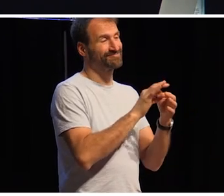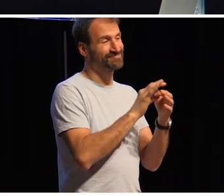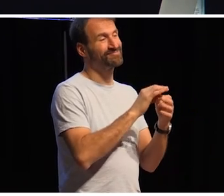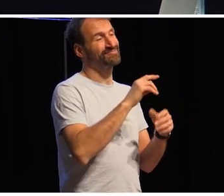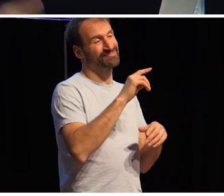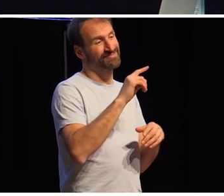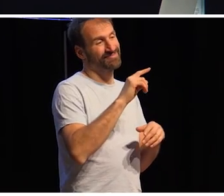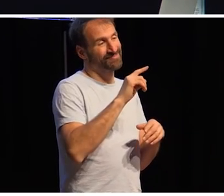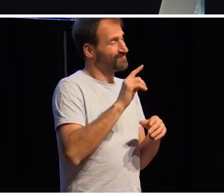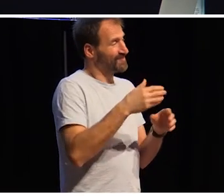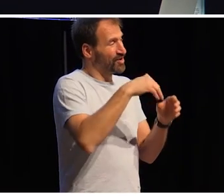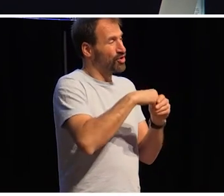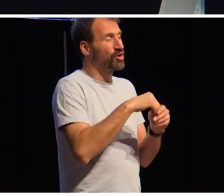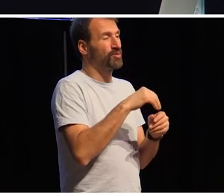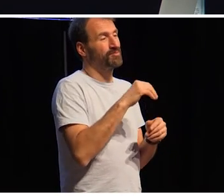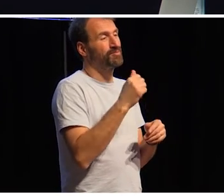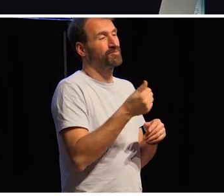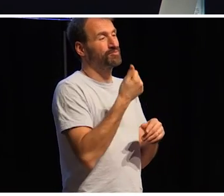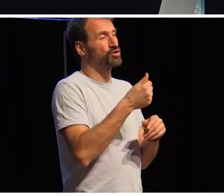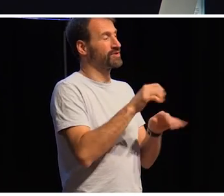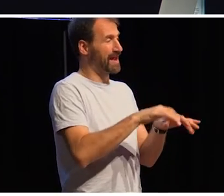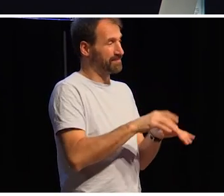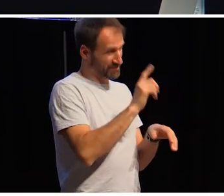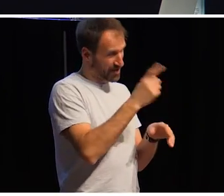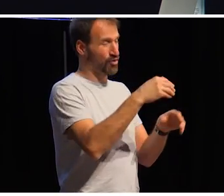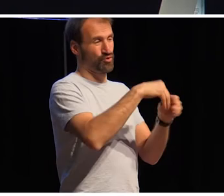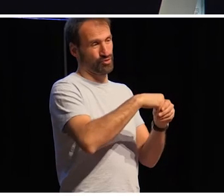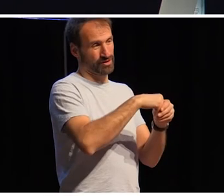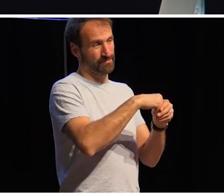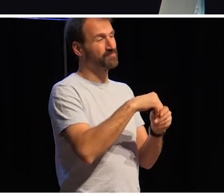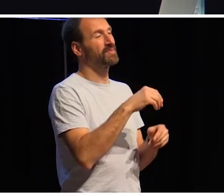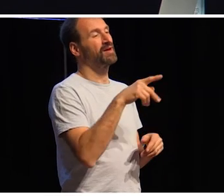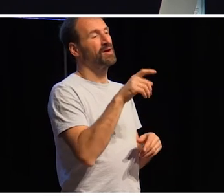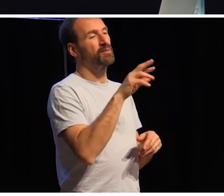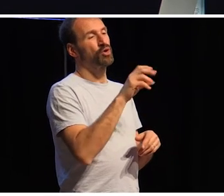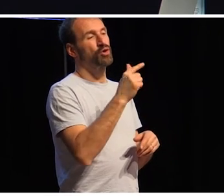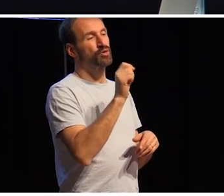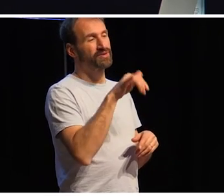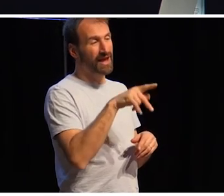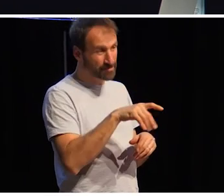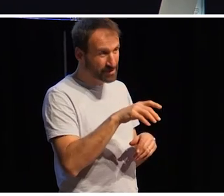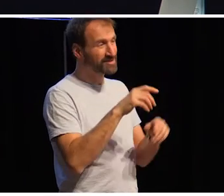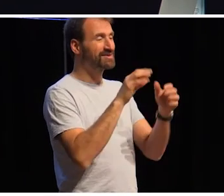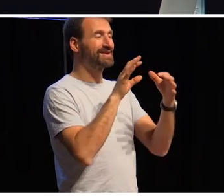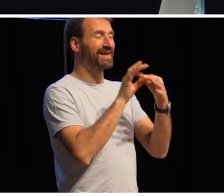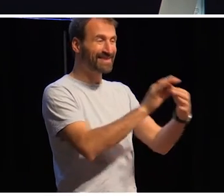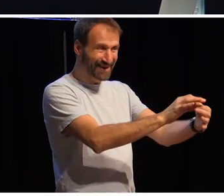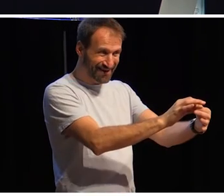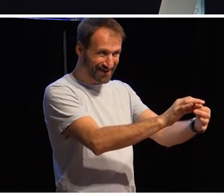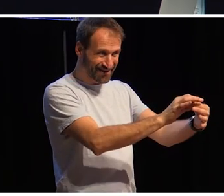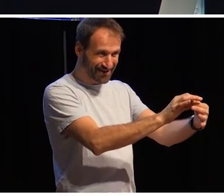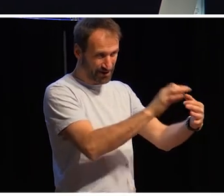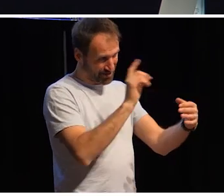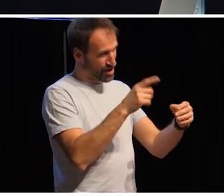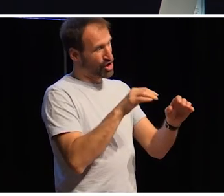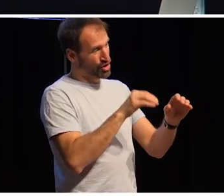object. Okay, so we figured out the properties are x and y and those in the prototype chain, but still the compiler can't